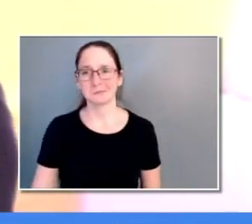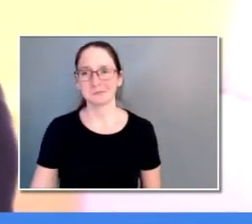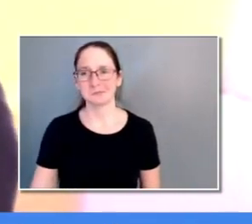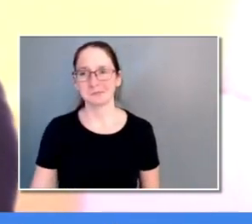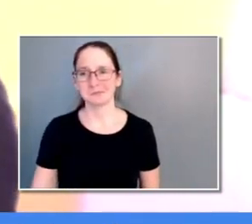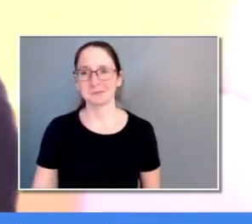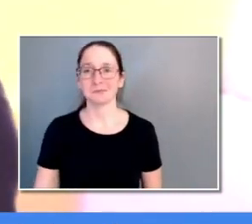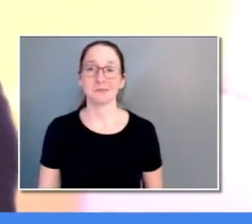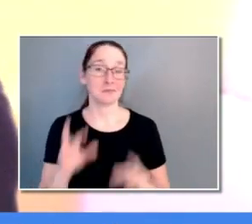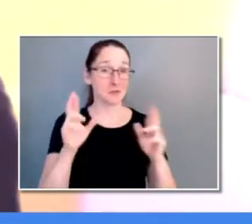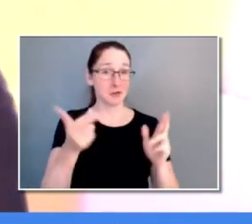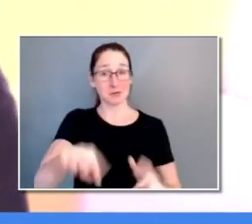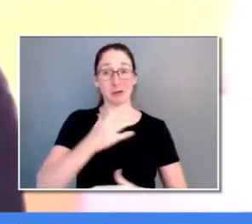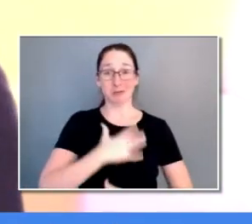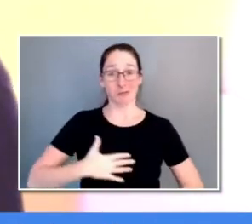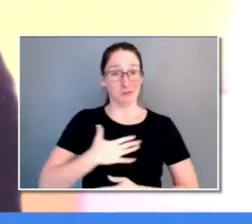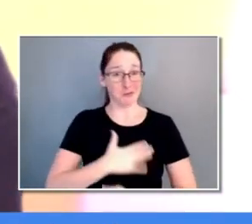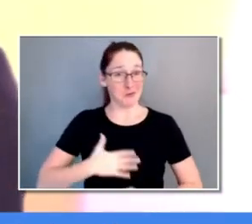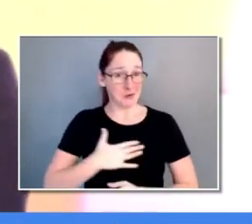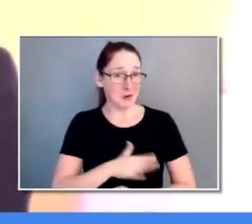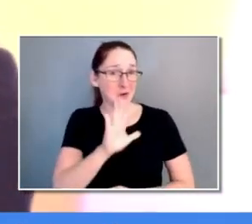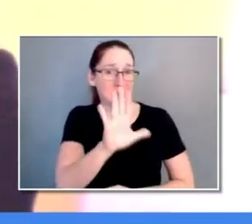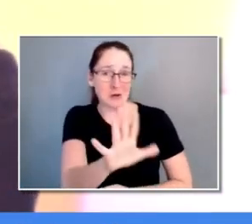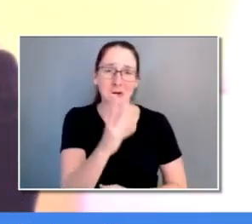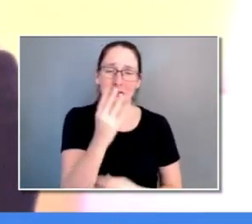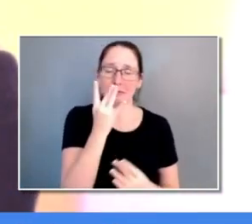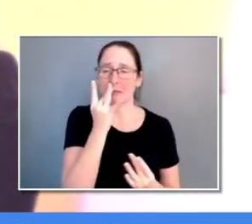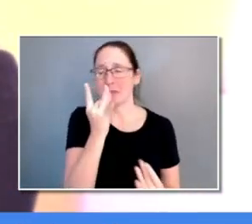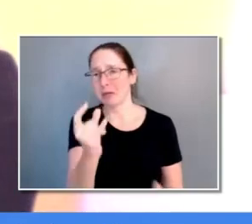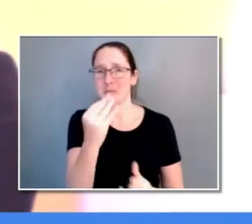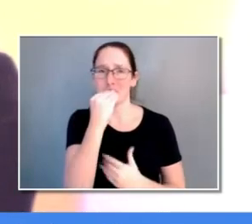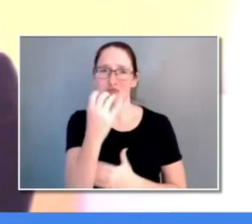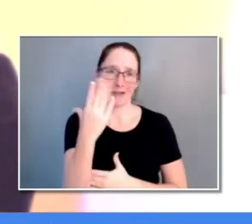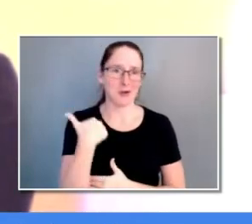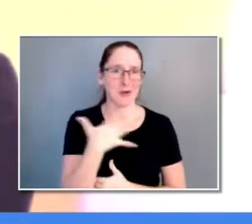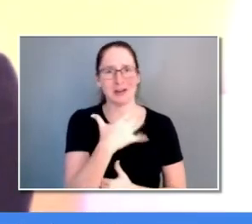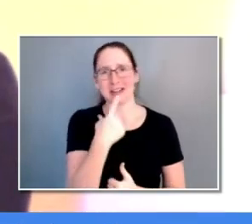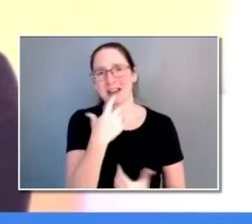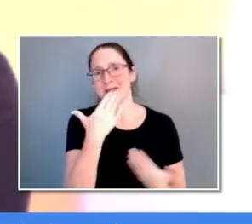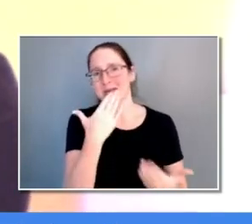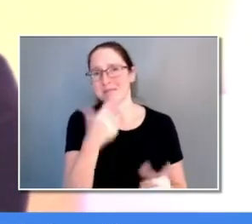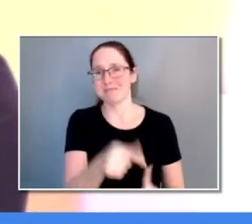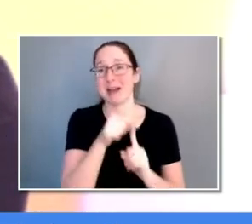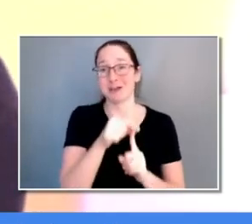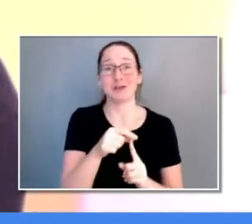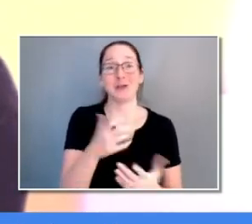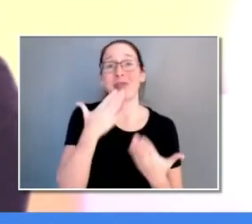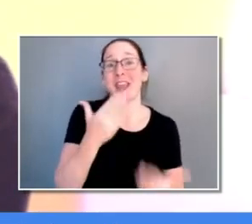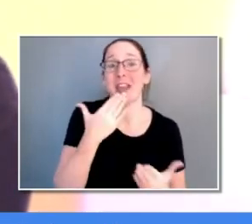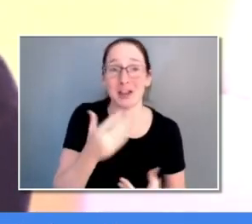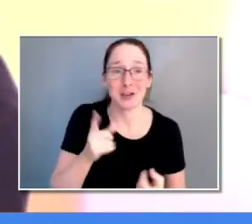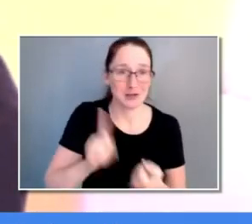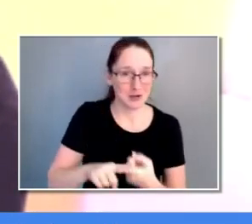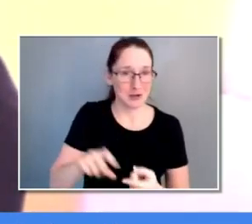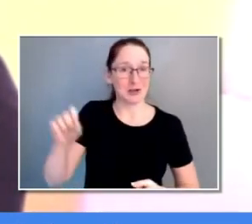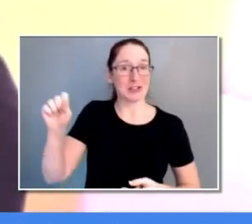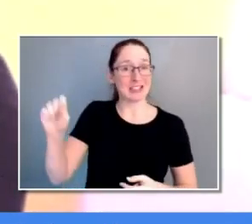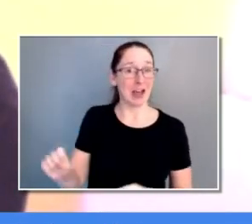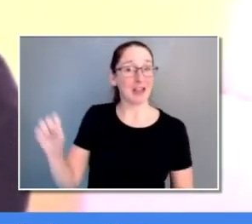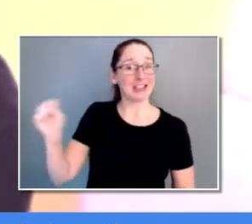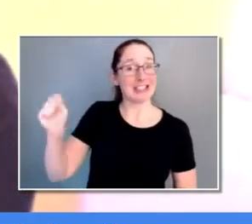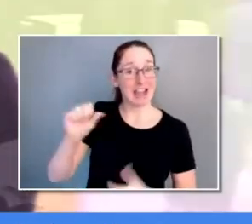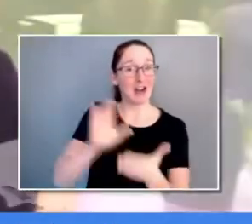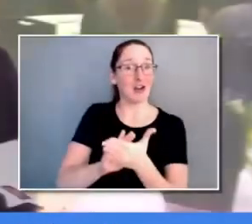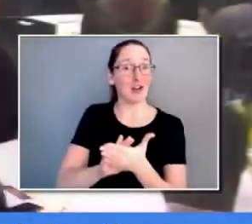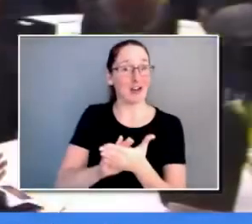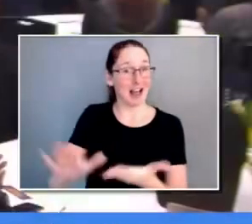And I hope you all enjoyed your delicious breakfasts, because we want to say a special thank you to South Seattle College for hosting and catering this event